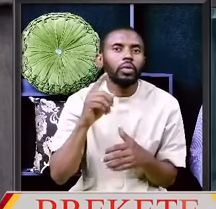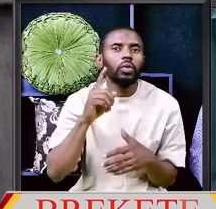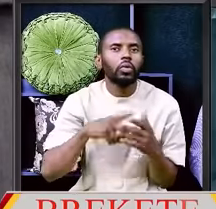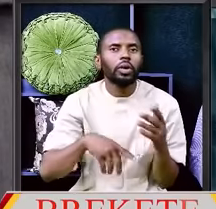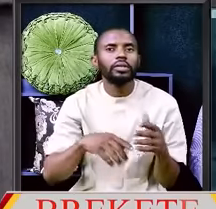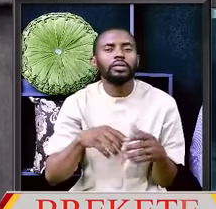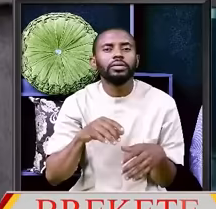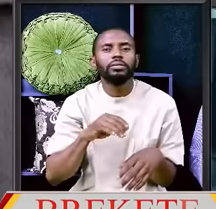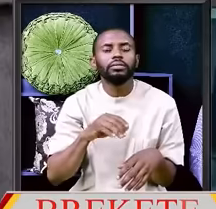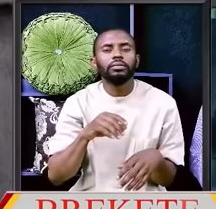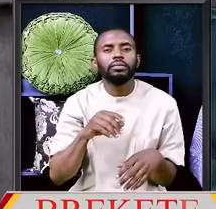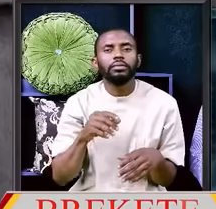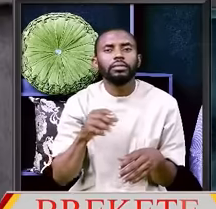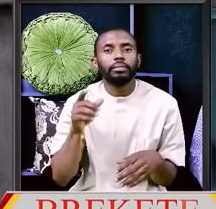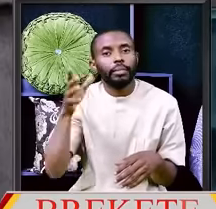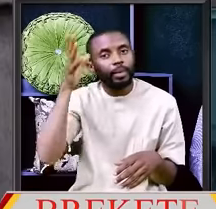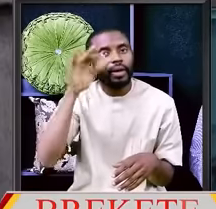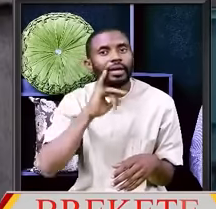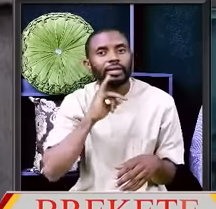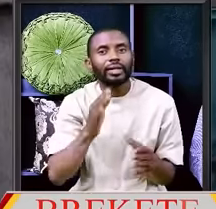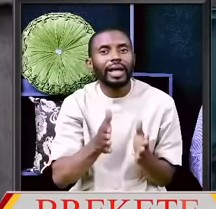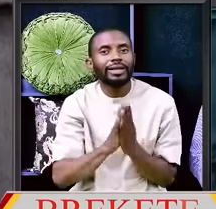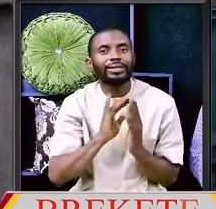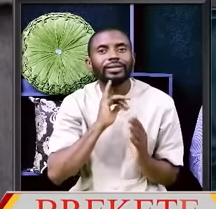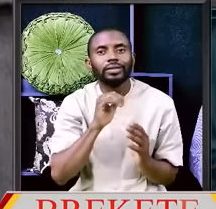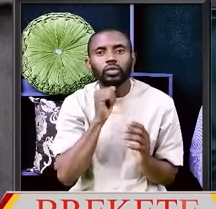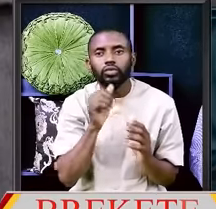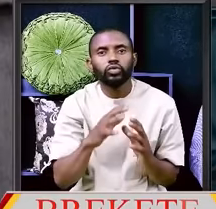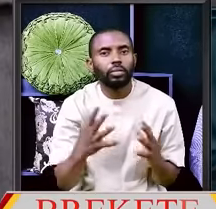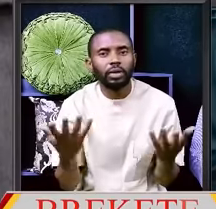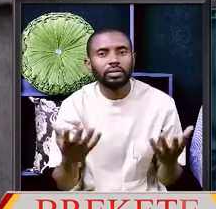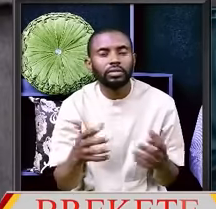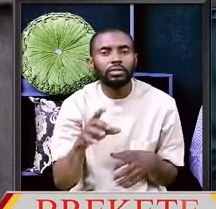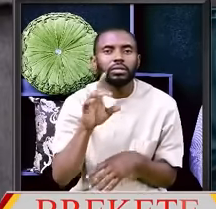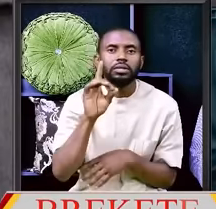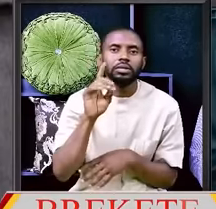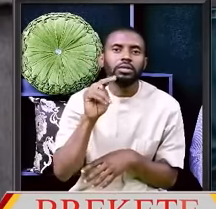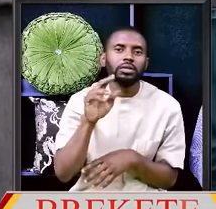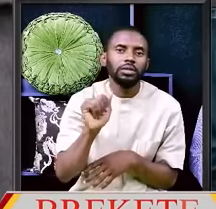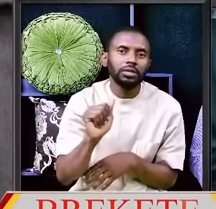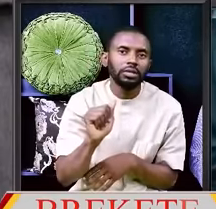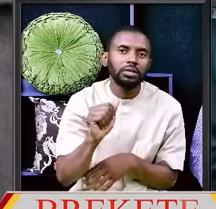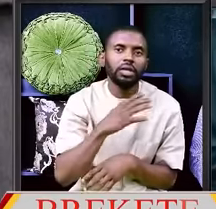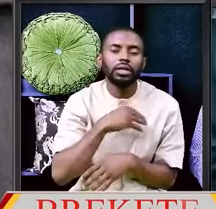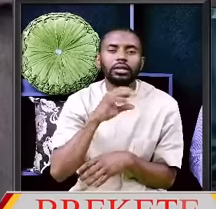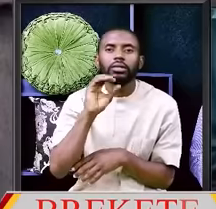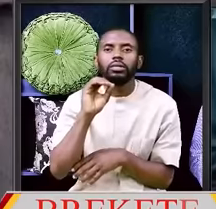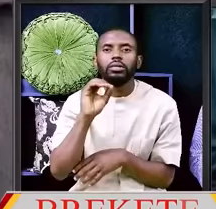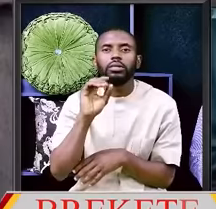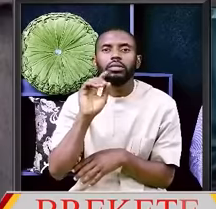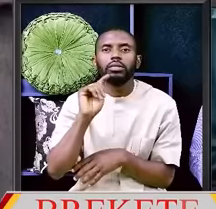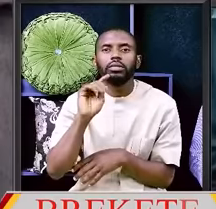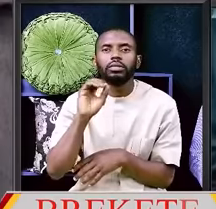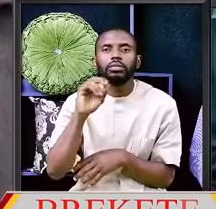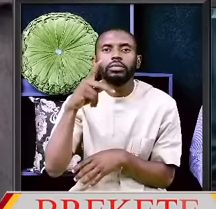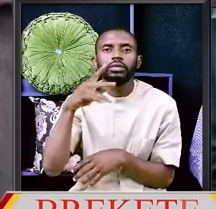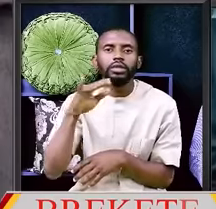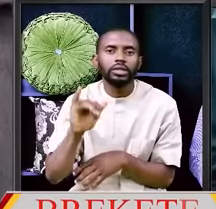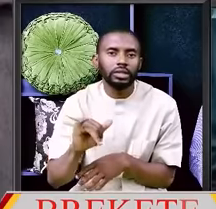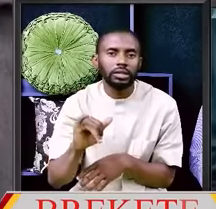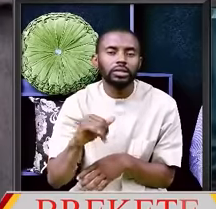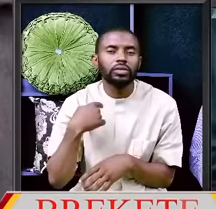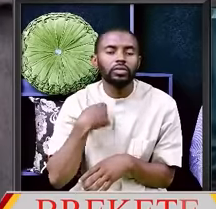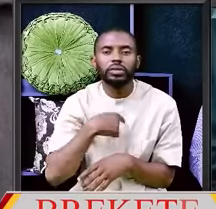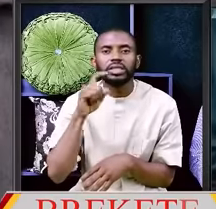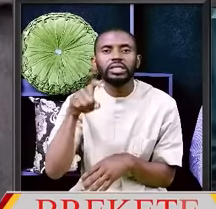asking is not so much for the DNA. DNA is the most. And the autopsy is too. So we need it, sir.